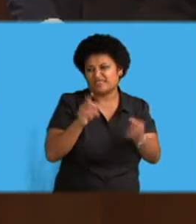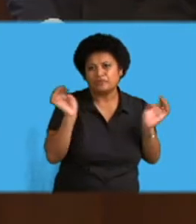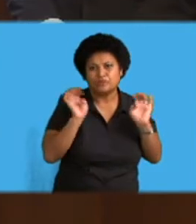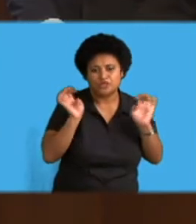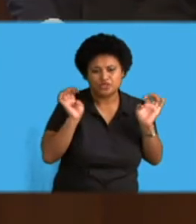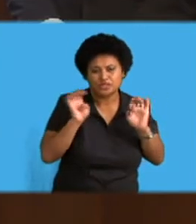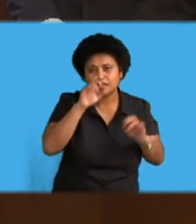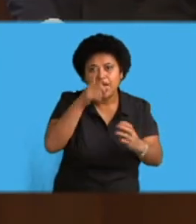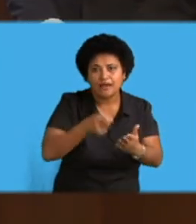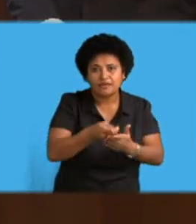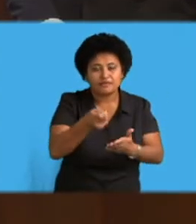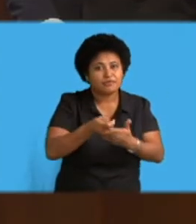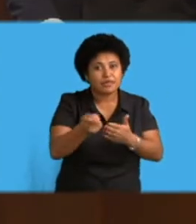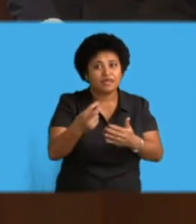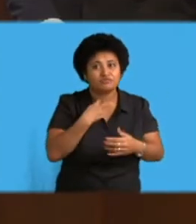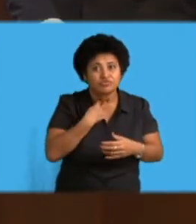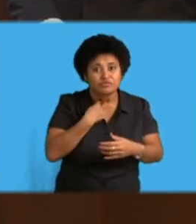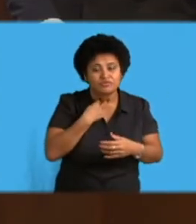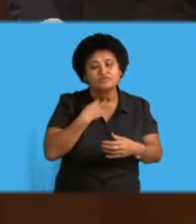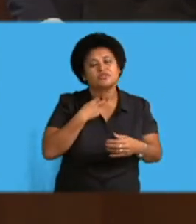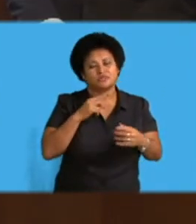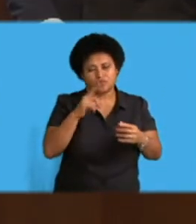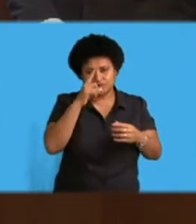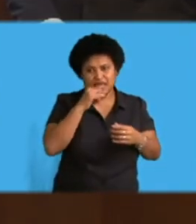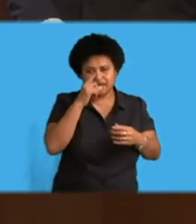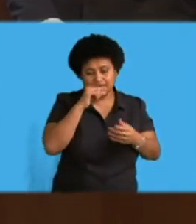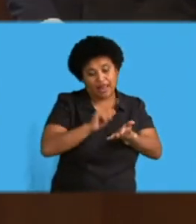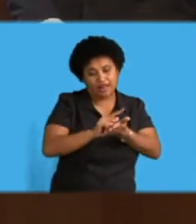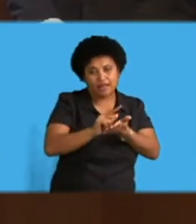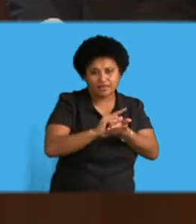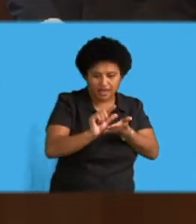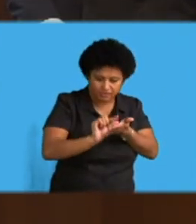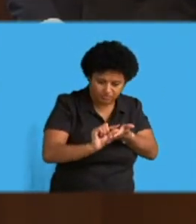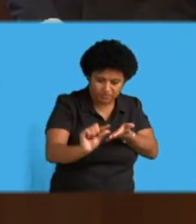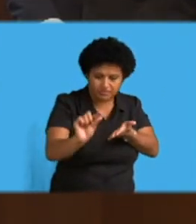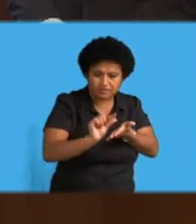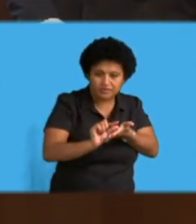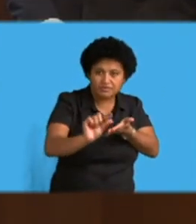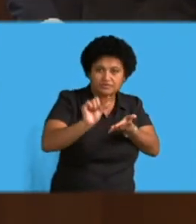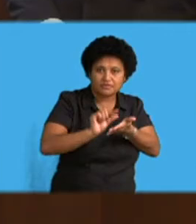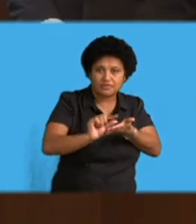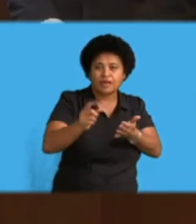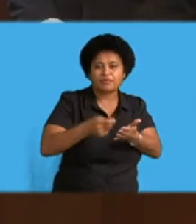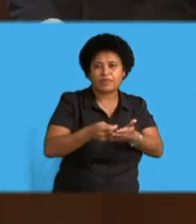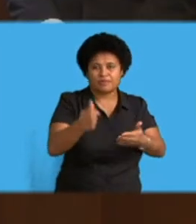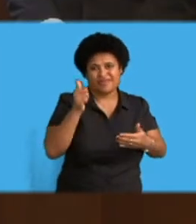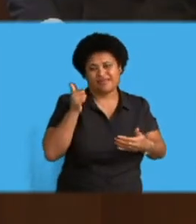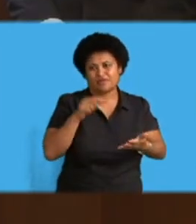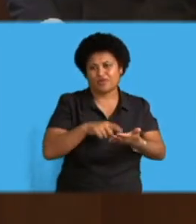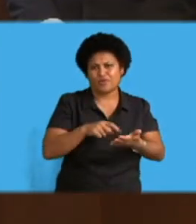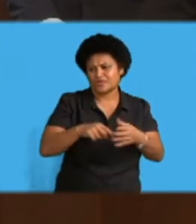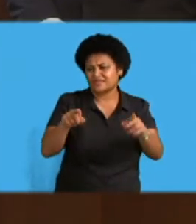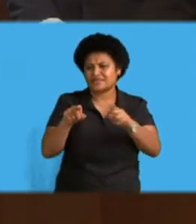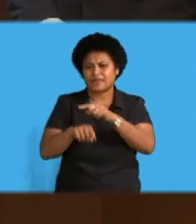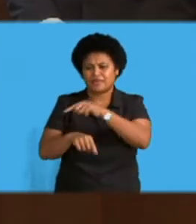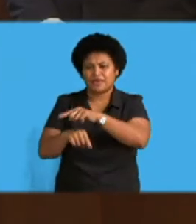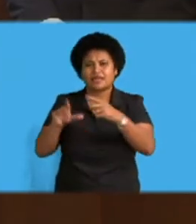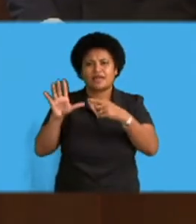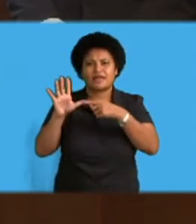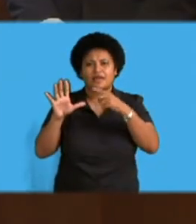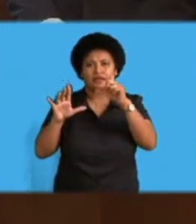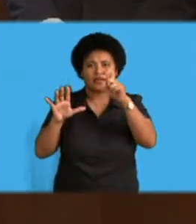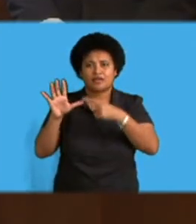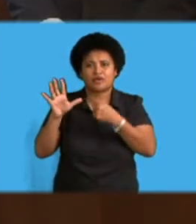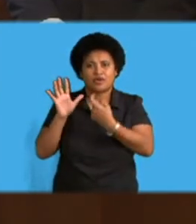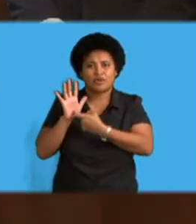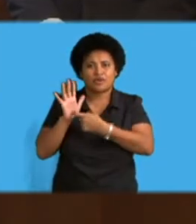other documentation, for example, in the Caribbean. And in fact, the President agreed with our submission and said that they must include it in the loan documentation